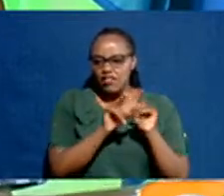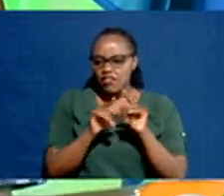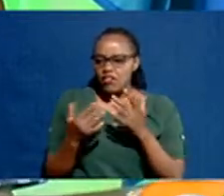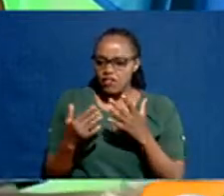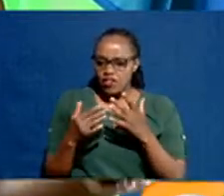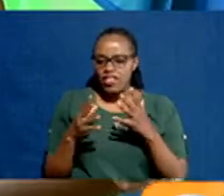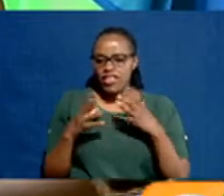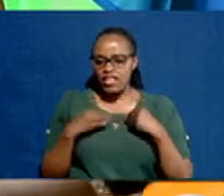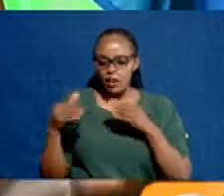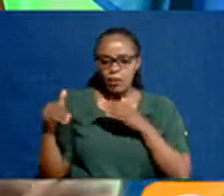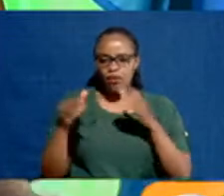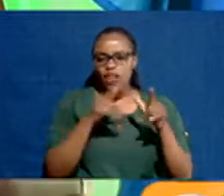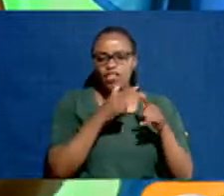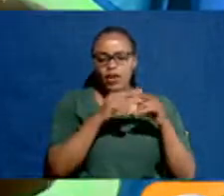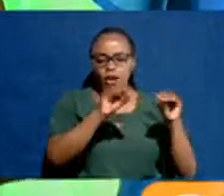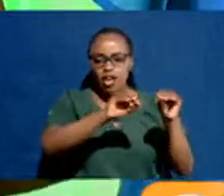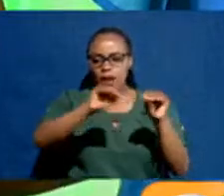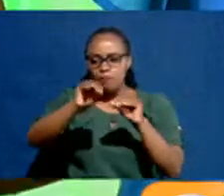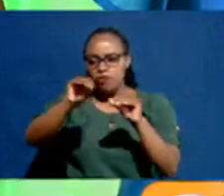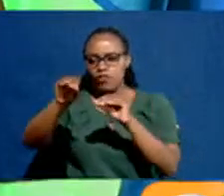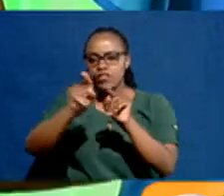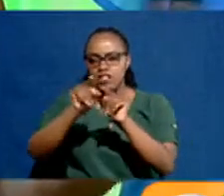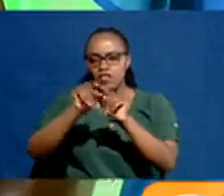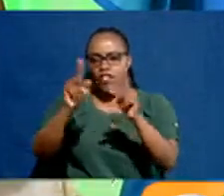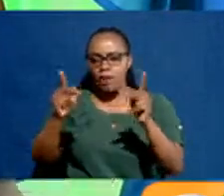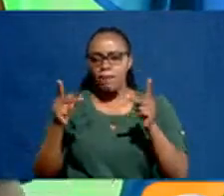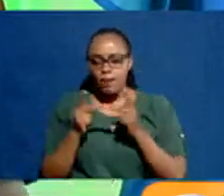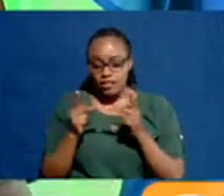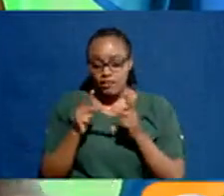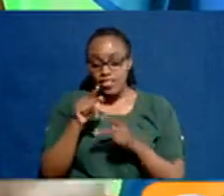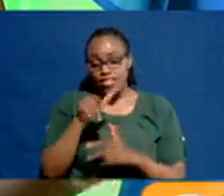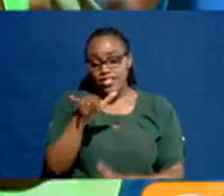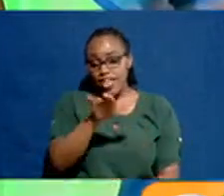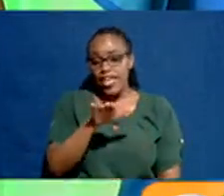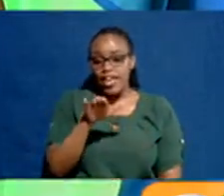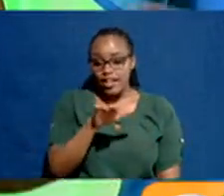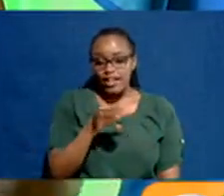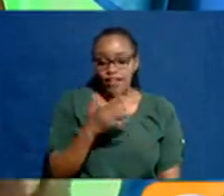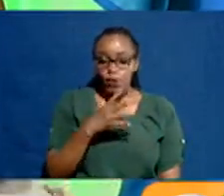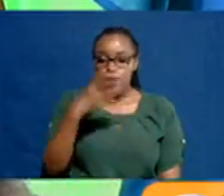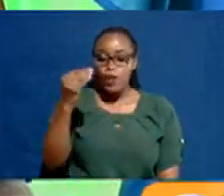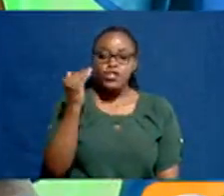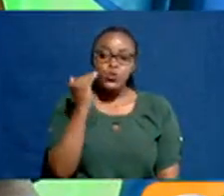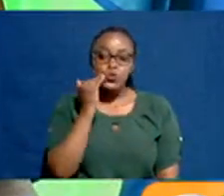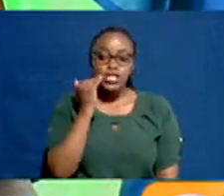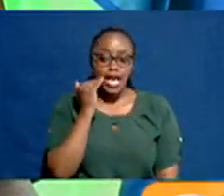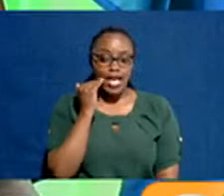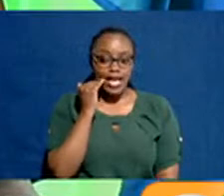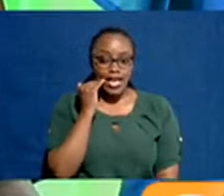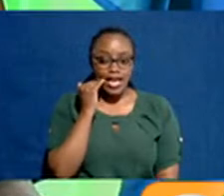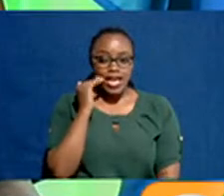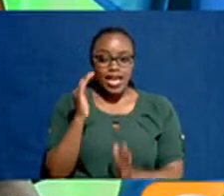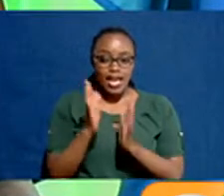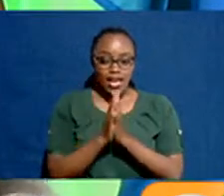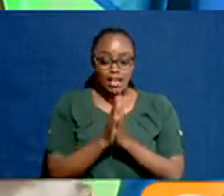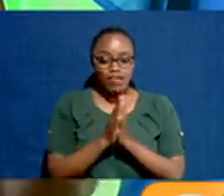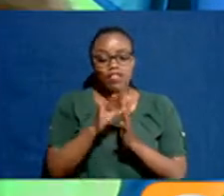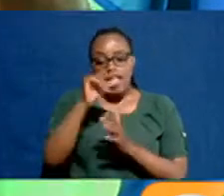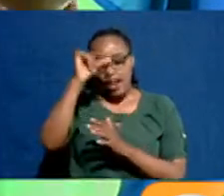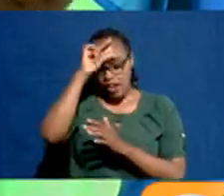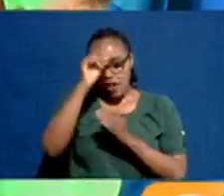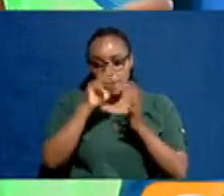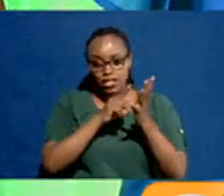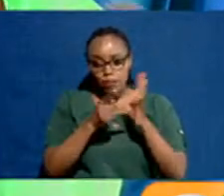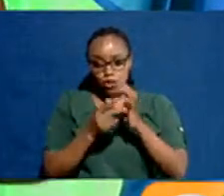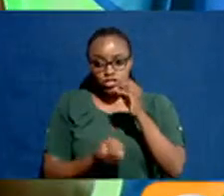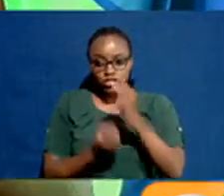an acceptable manner. We got very few votes, and we are thankful for those few votes. We were in Siaya, unveiling development projects. We are